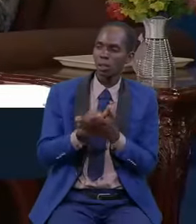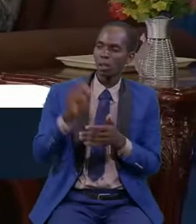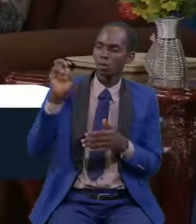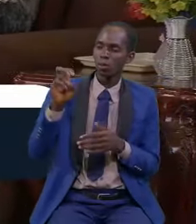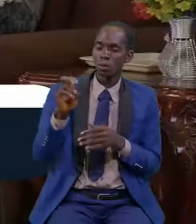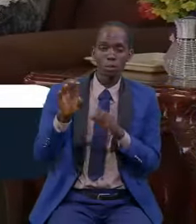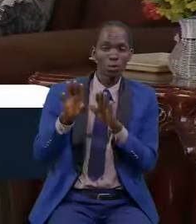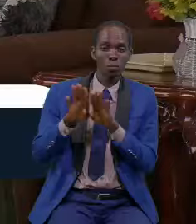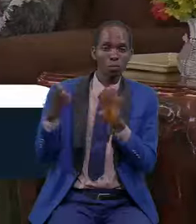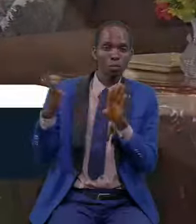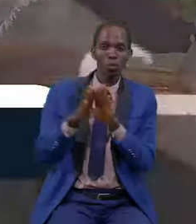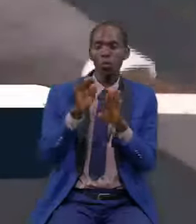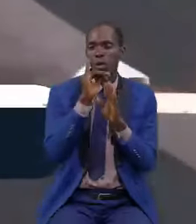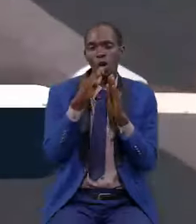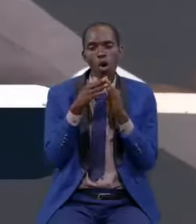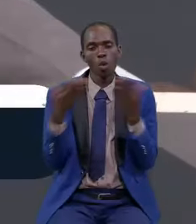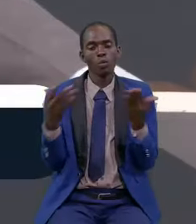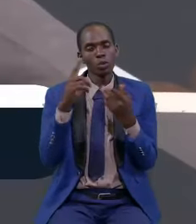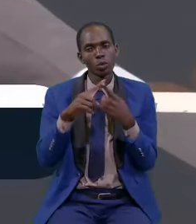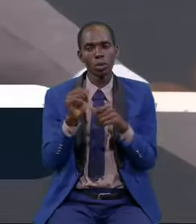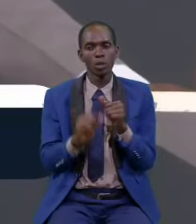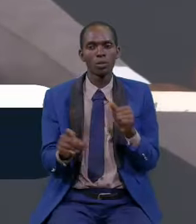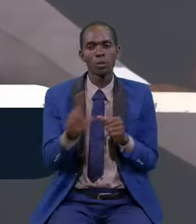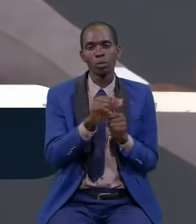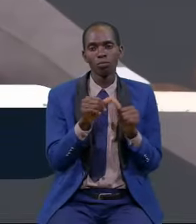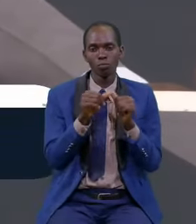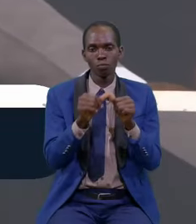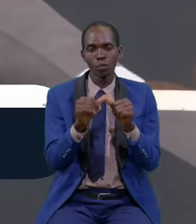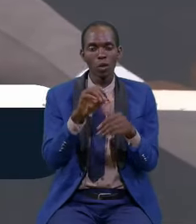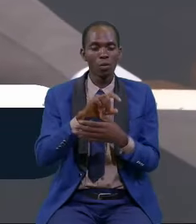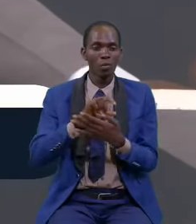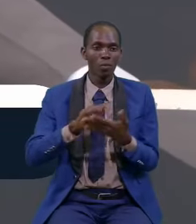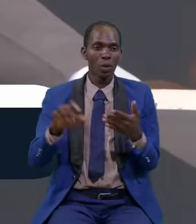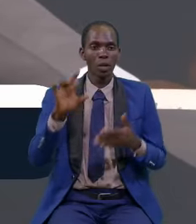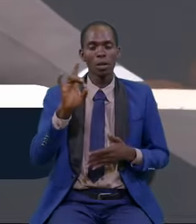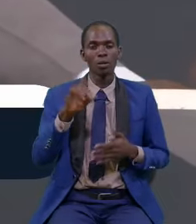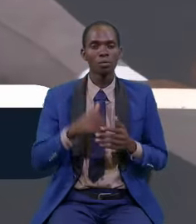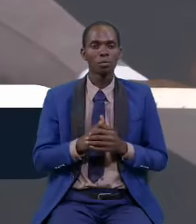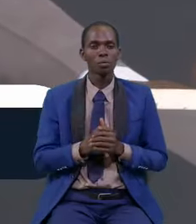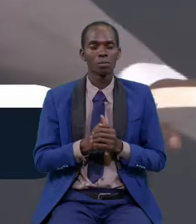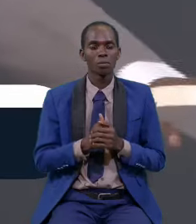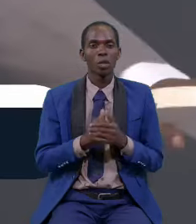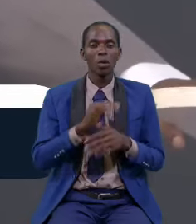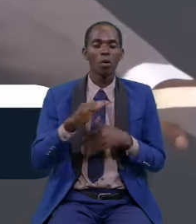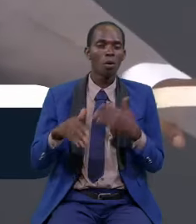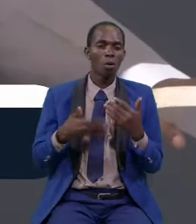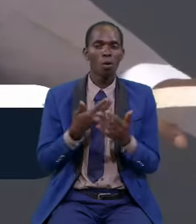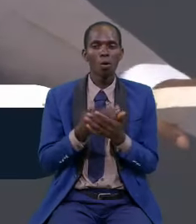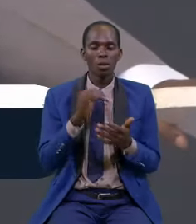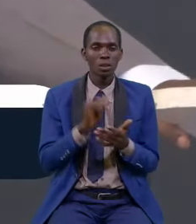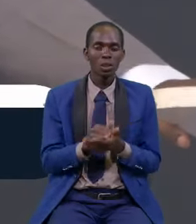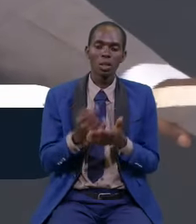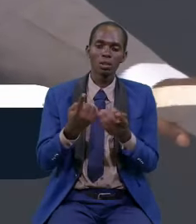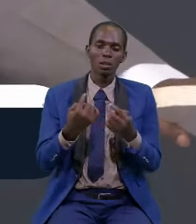8, it tells us, all that ever came before me